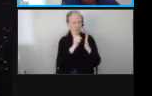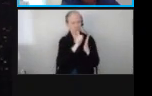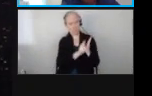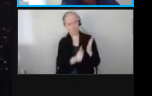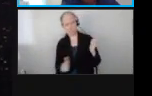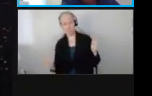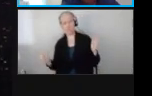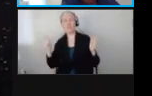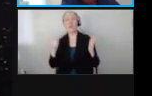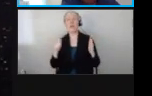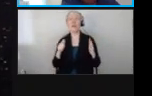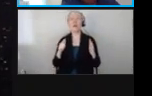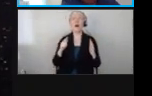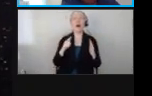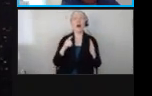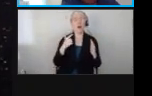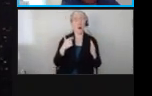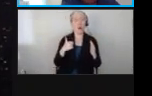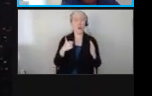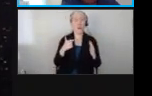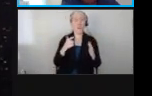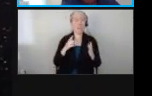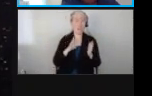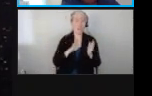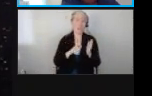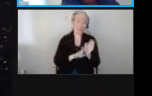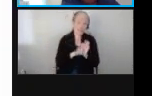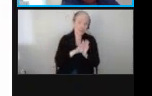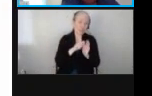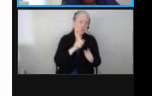more success. Next slide, please.